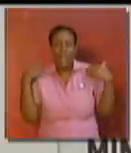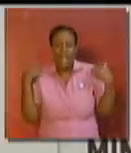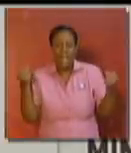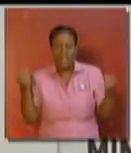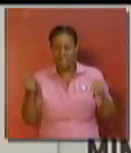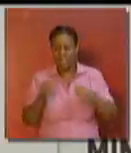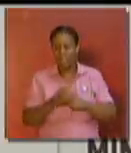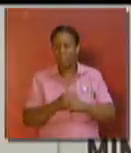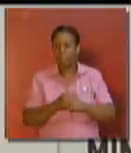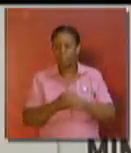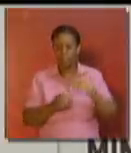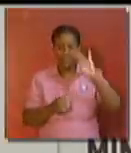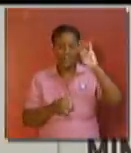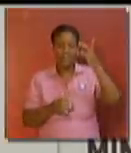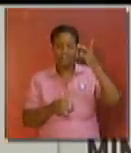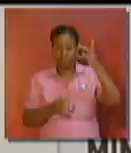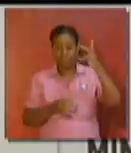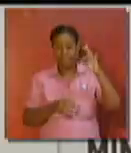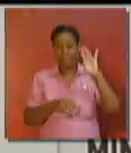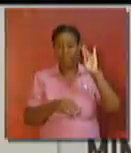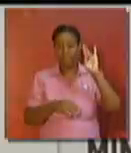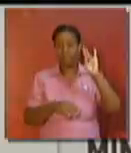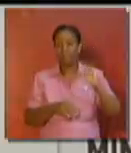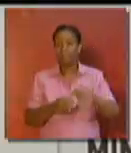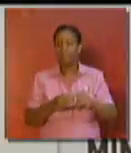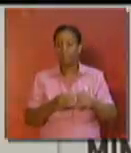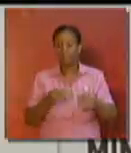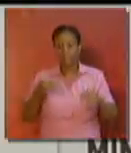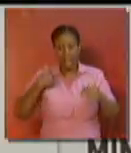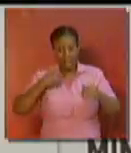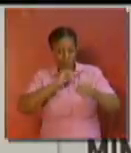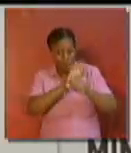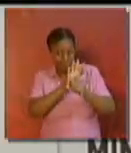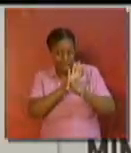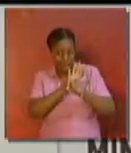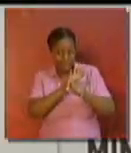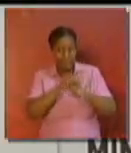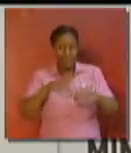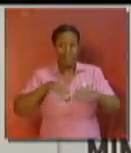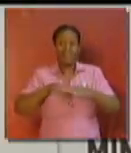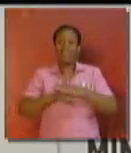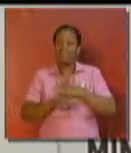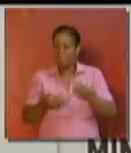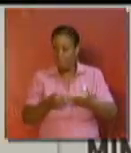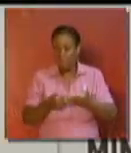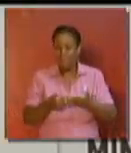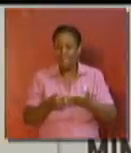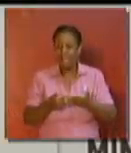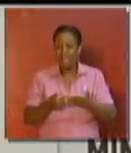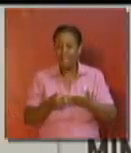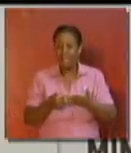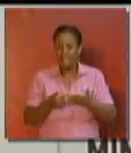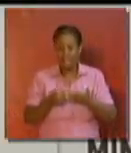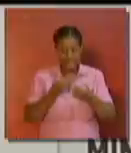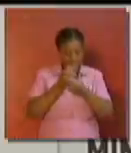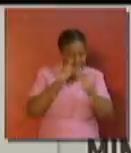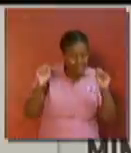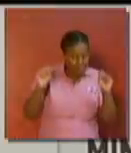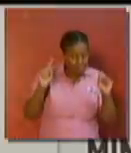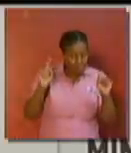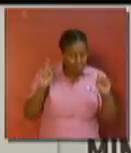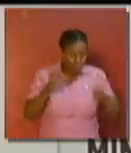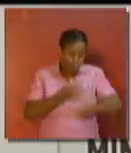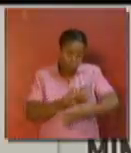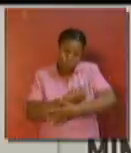my baby. Is it safe to breastfeed? And I have COVID-19. Can I look after my